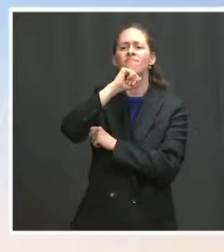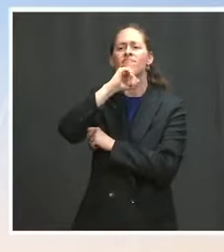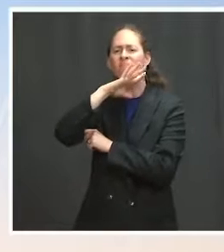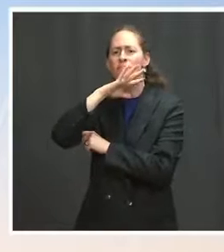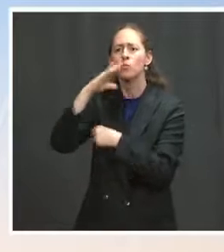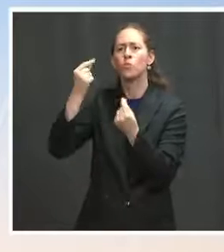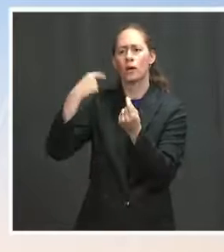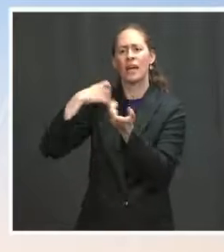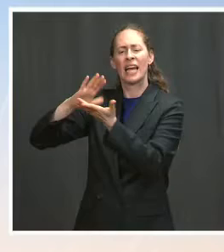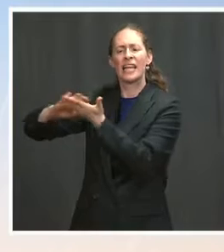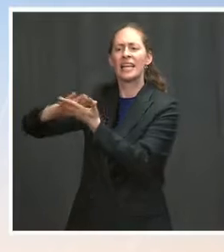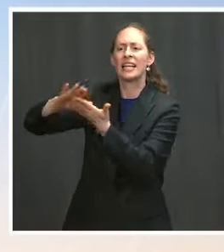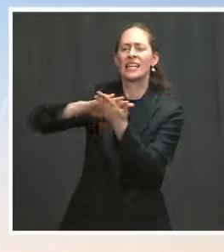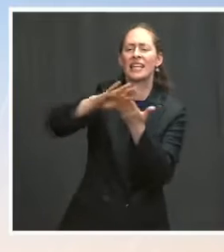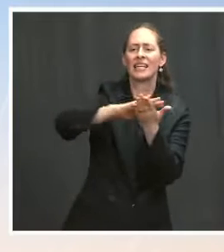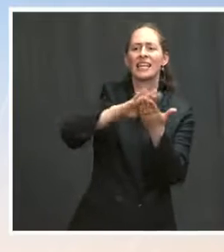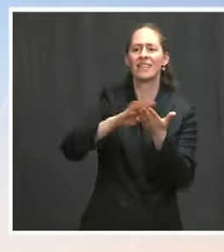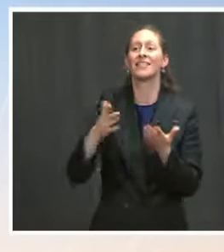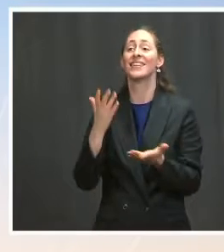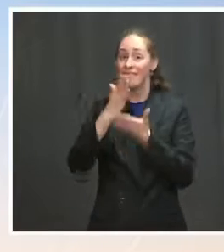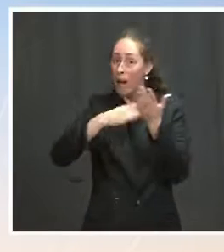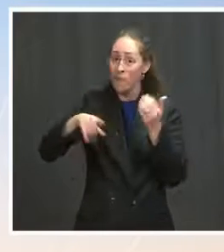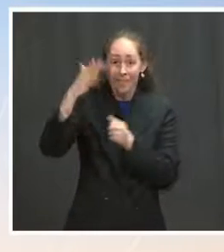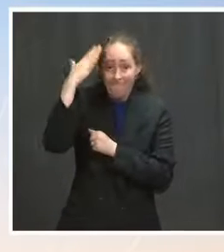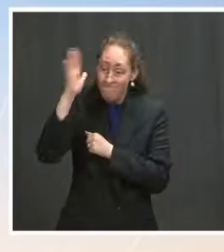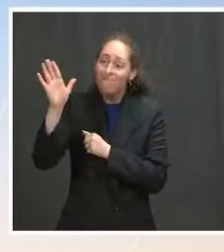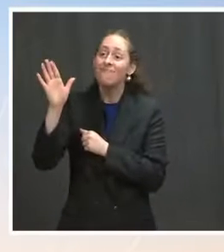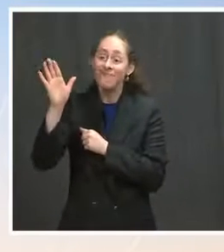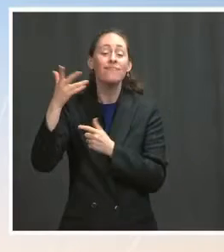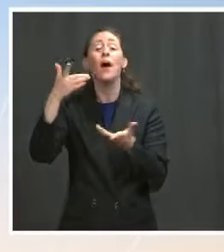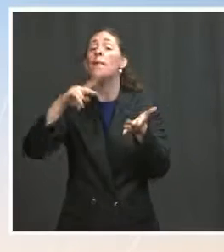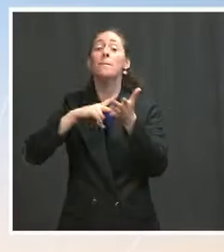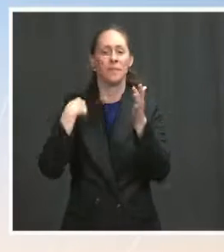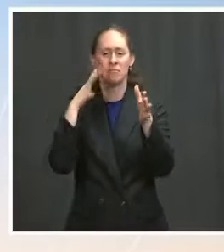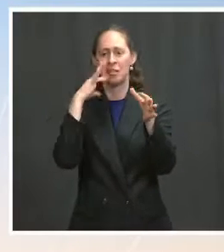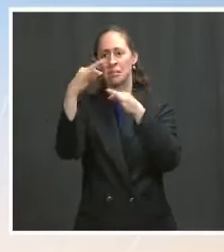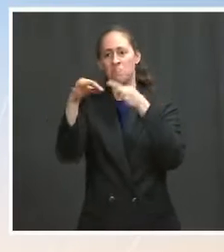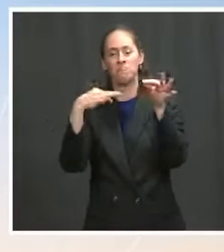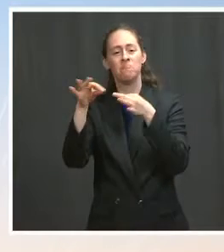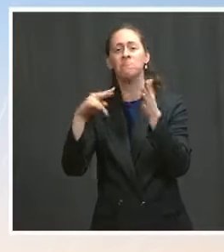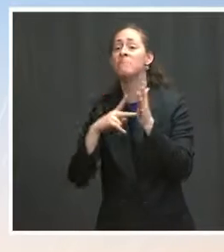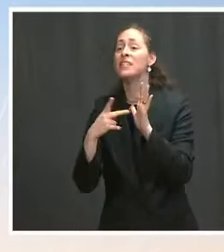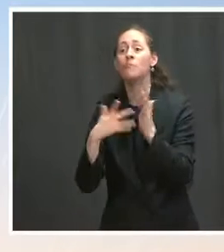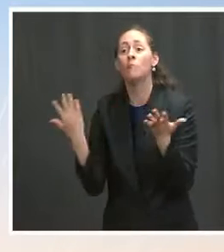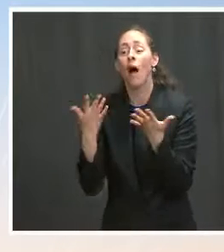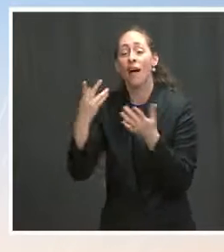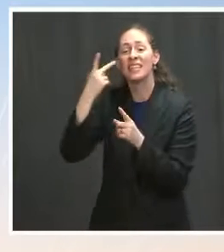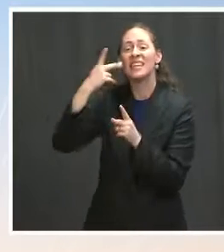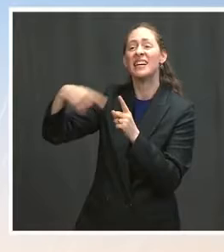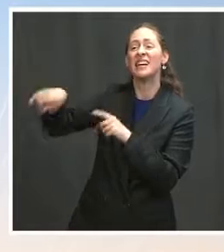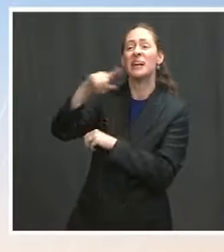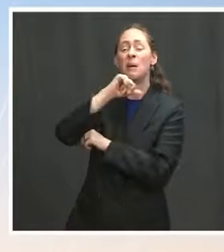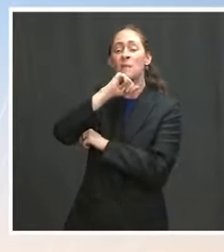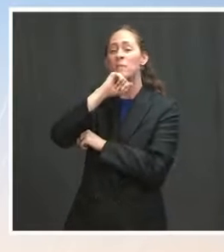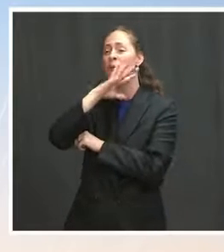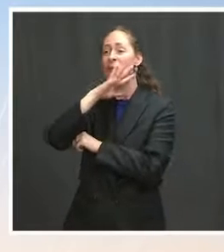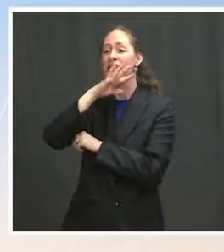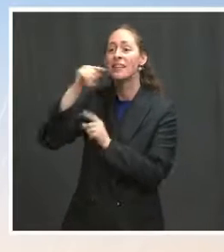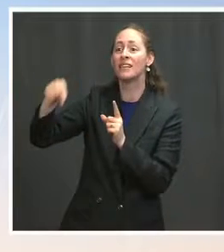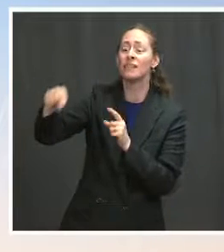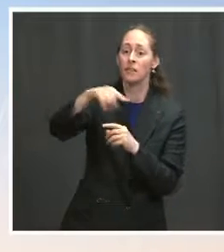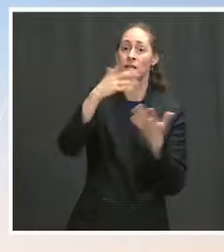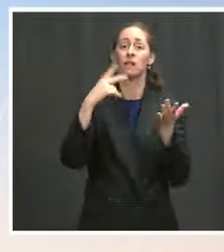it. And it's 100% of what he asked for. It means cleaning up pollution in communities that have disproportionately borne the brunt of